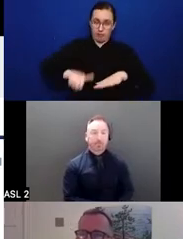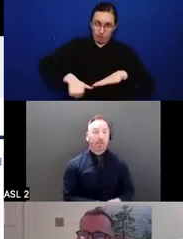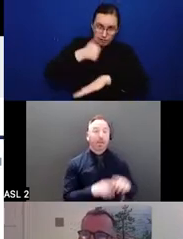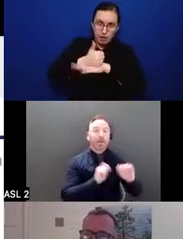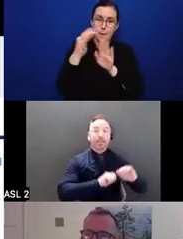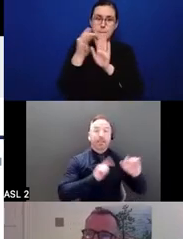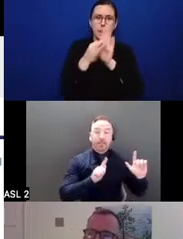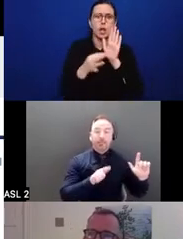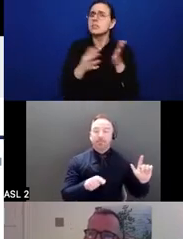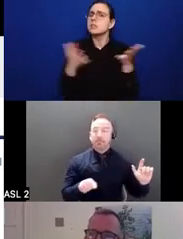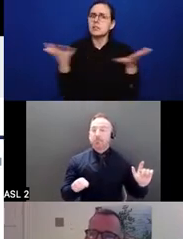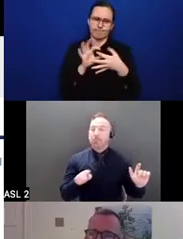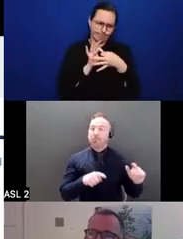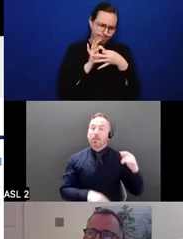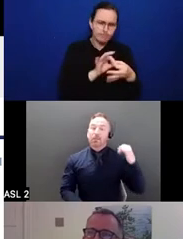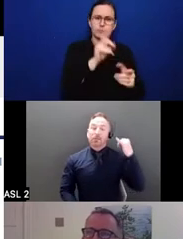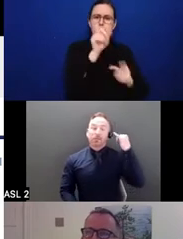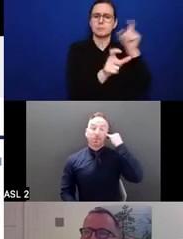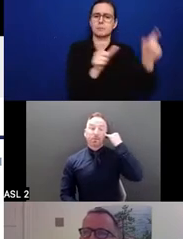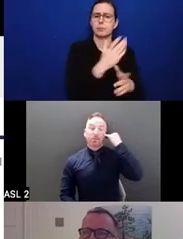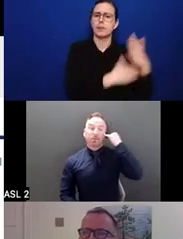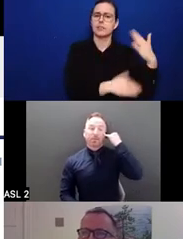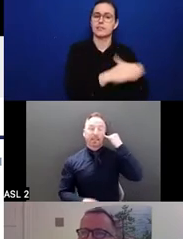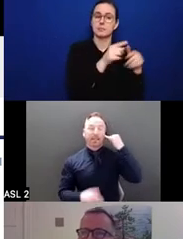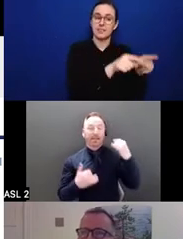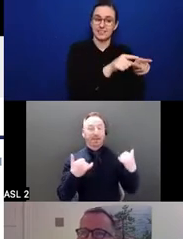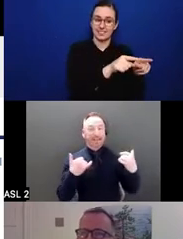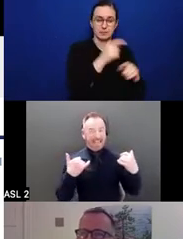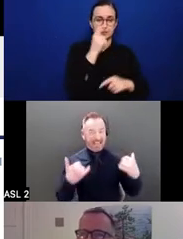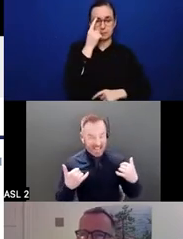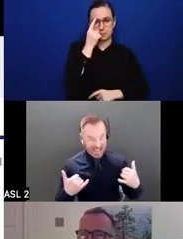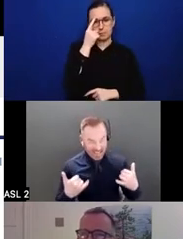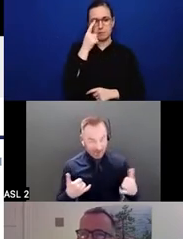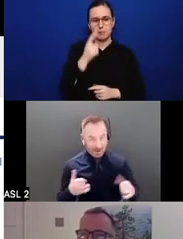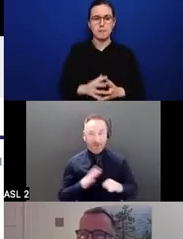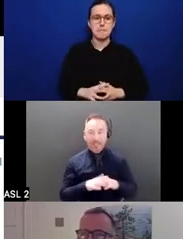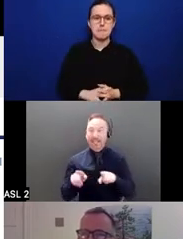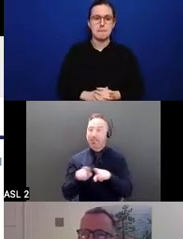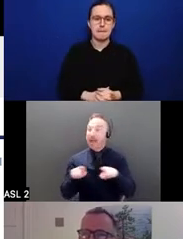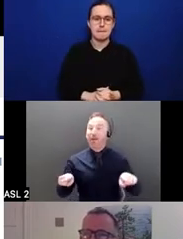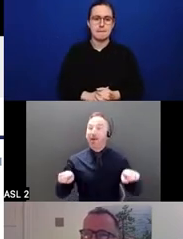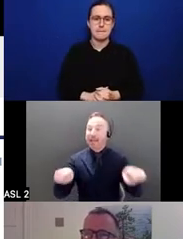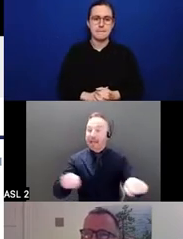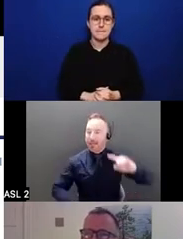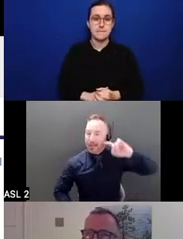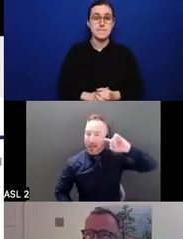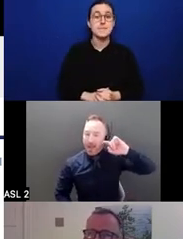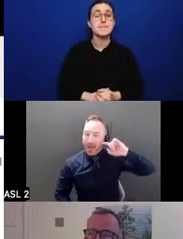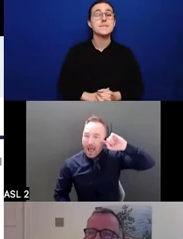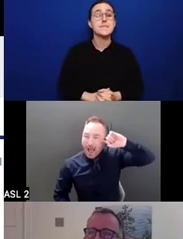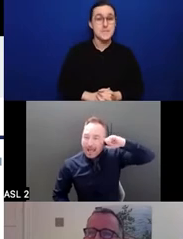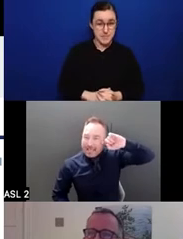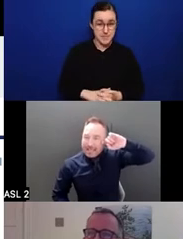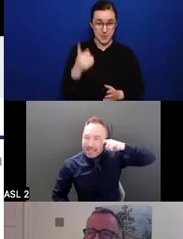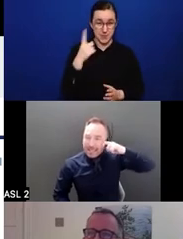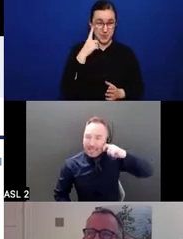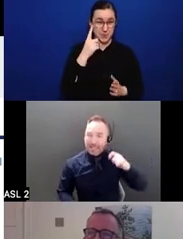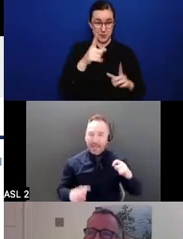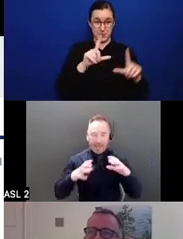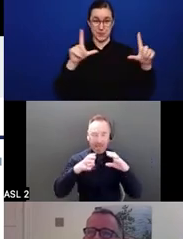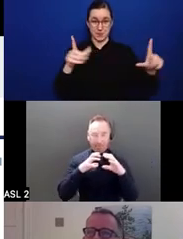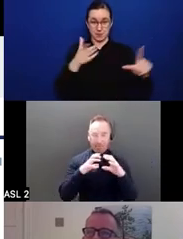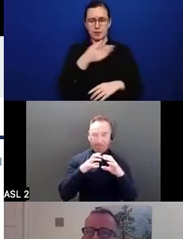Now, if you will, I'm going to start peeling back layers of an onion in terms of our analysis, where we start more